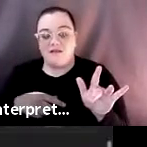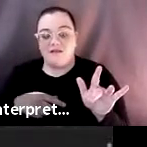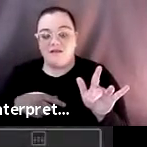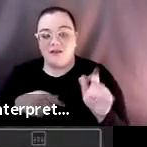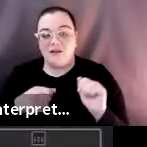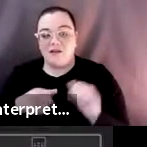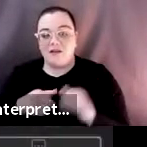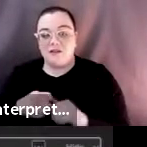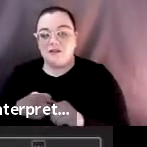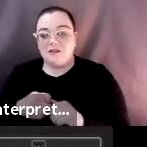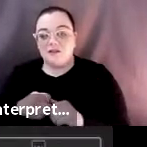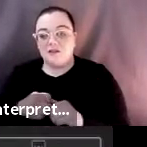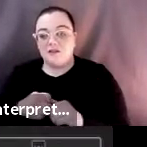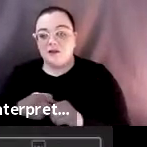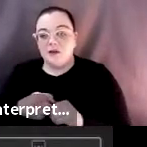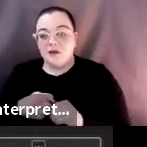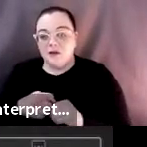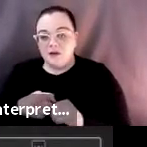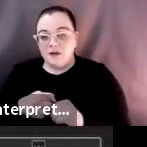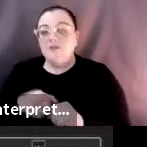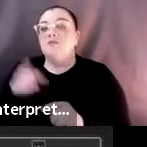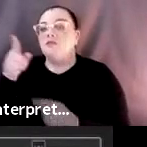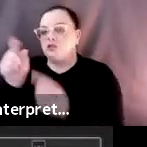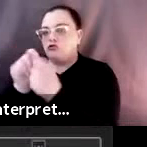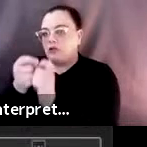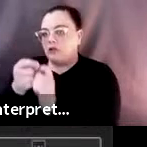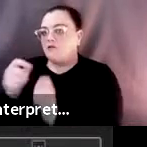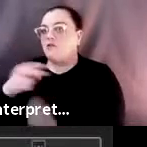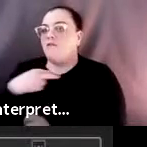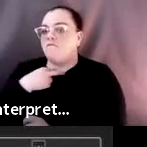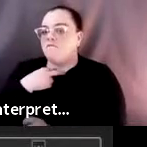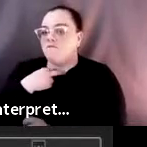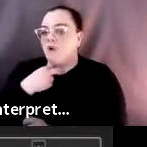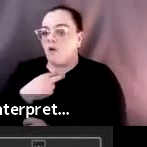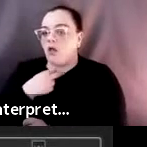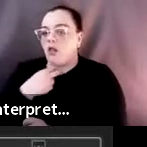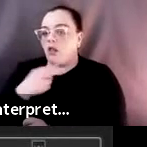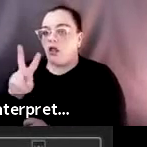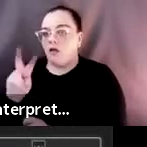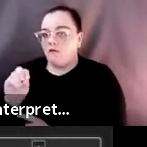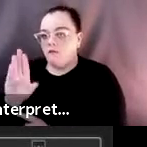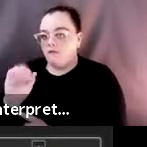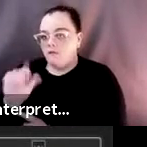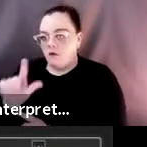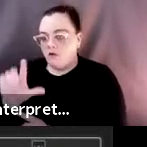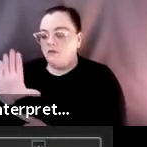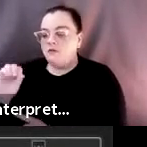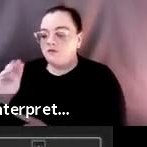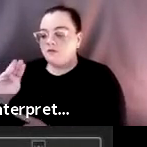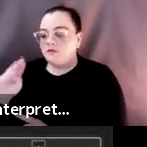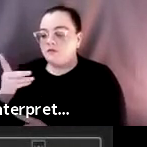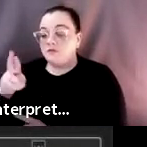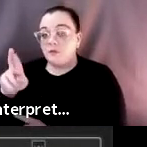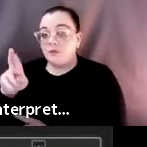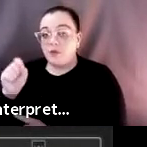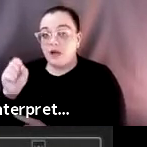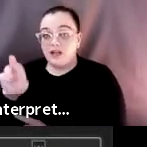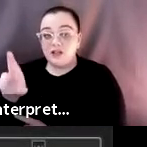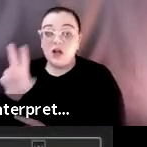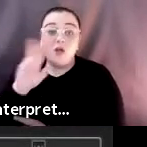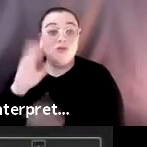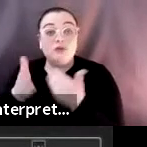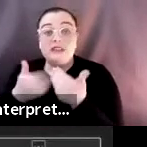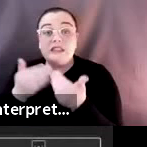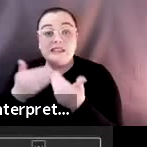and going down to where compressor, adding the voice, vocal compressor, and you do that for your clips, you'll be done fairly quickly.